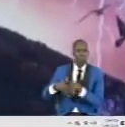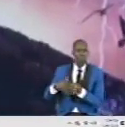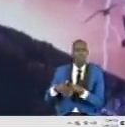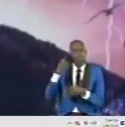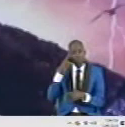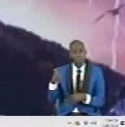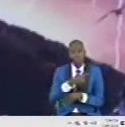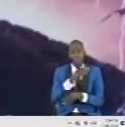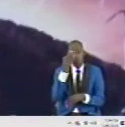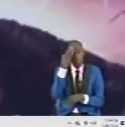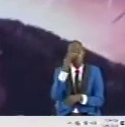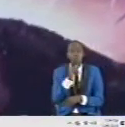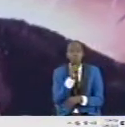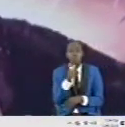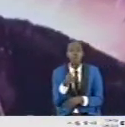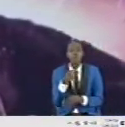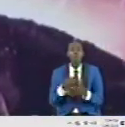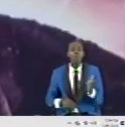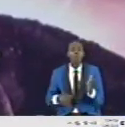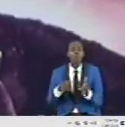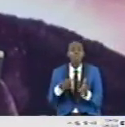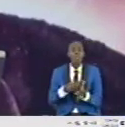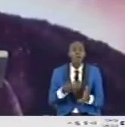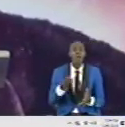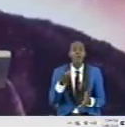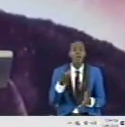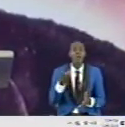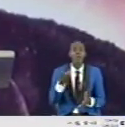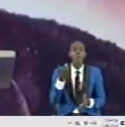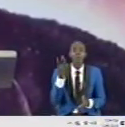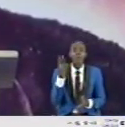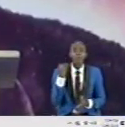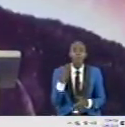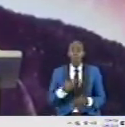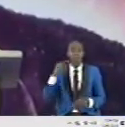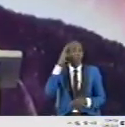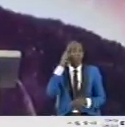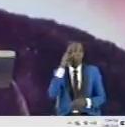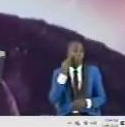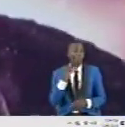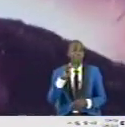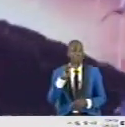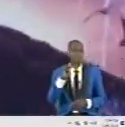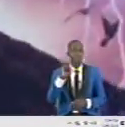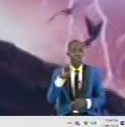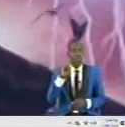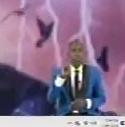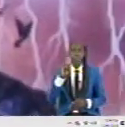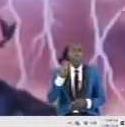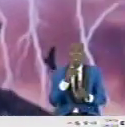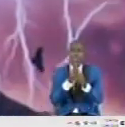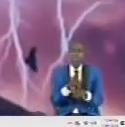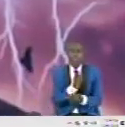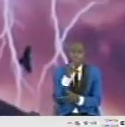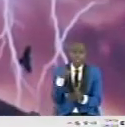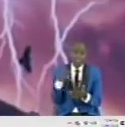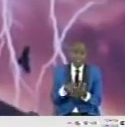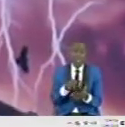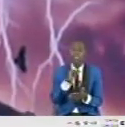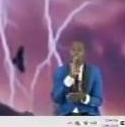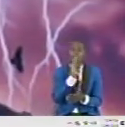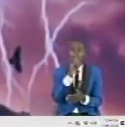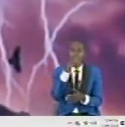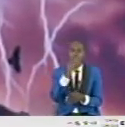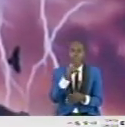notes what it was and Moses said unto them this is the bridge